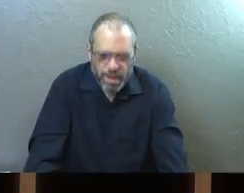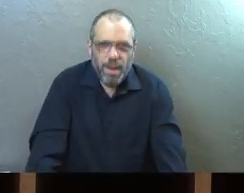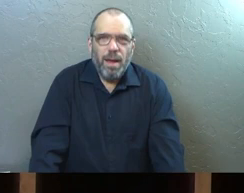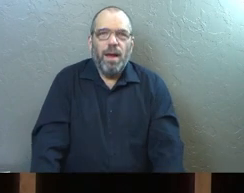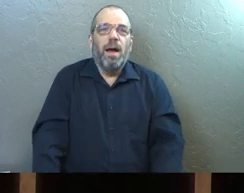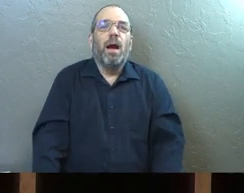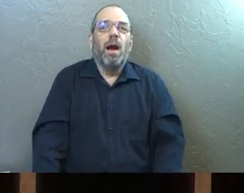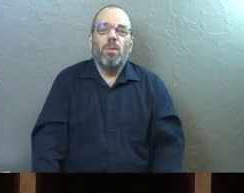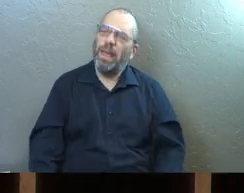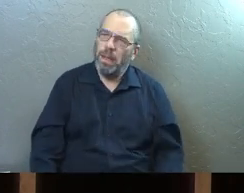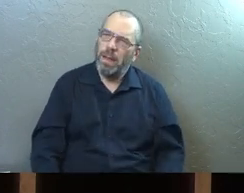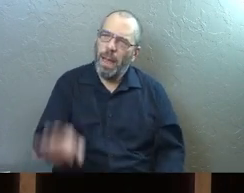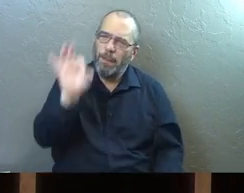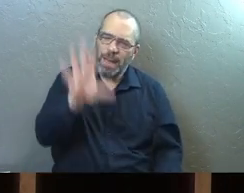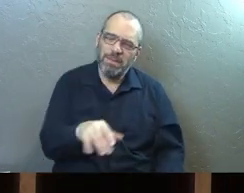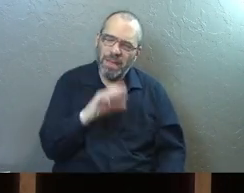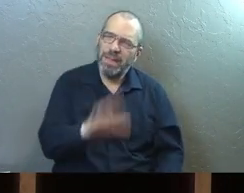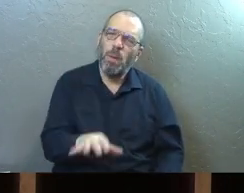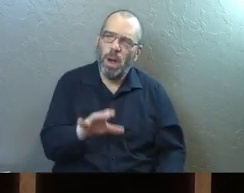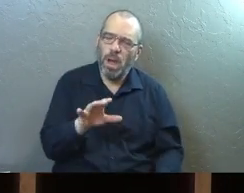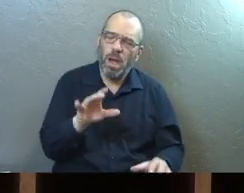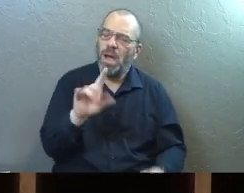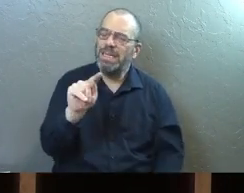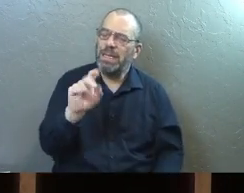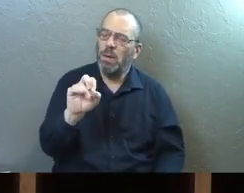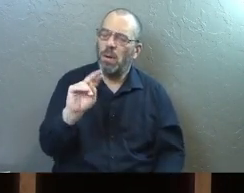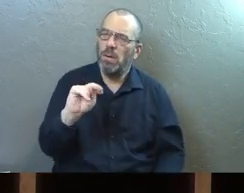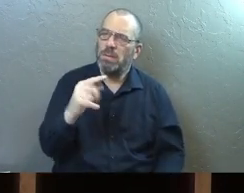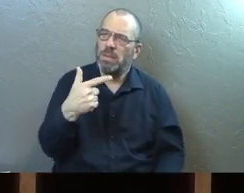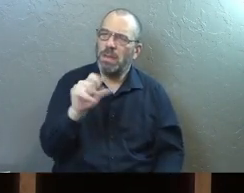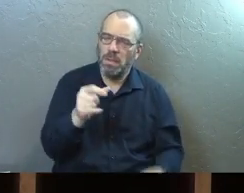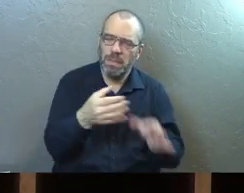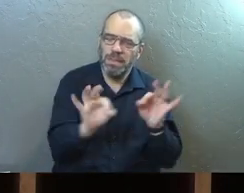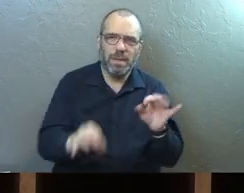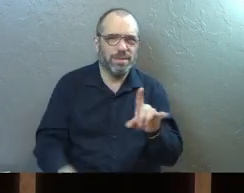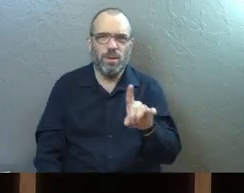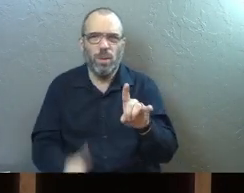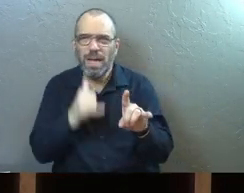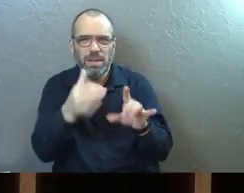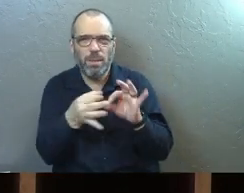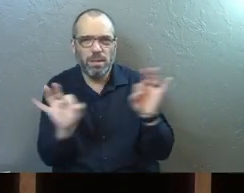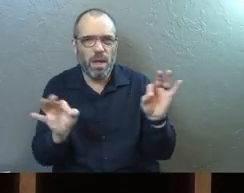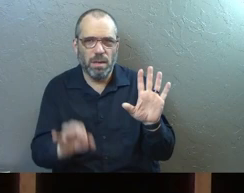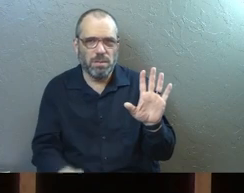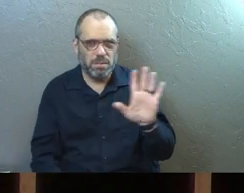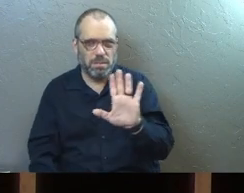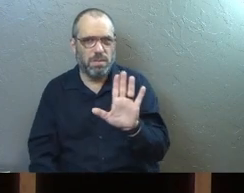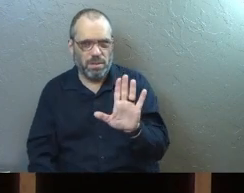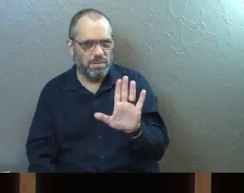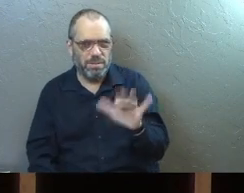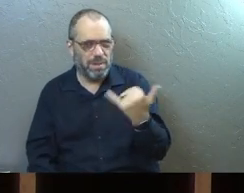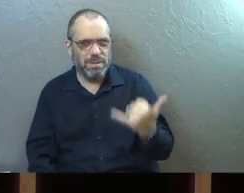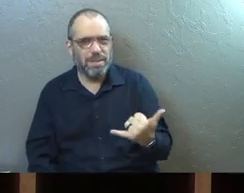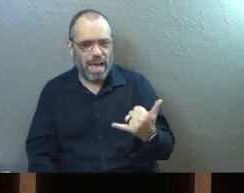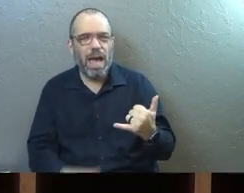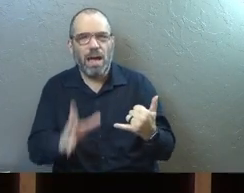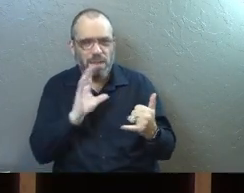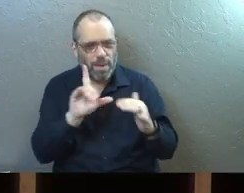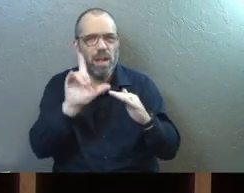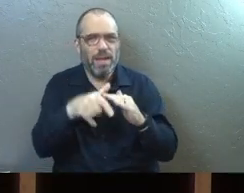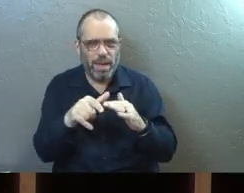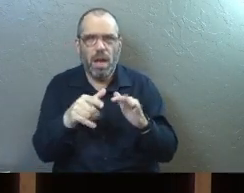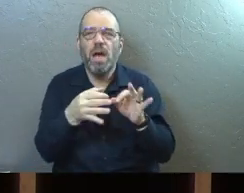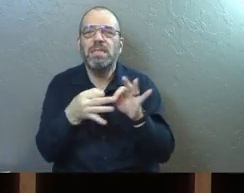You're like, Pastor, there was tongues in that passage. We're not going to talk about tongues today. I'm going to talk about it